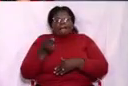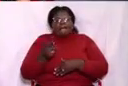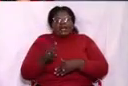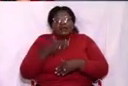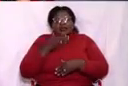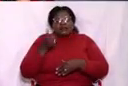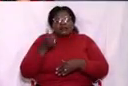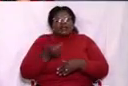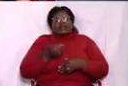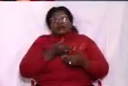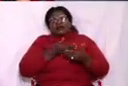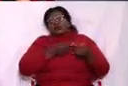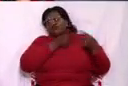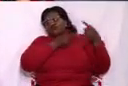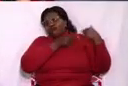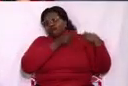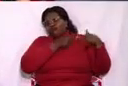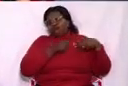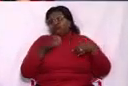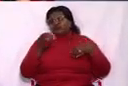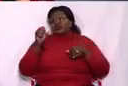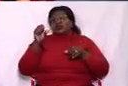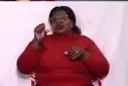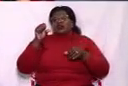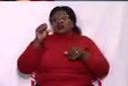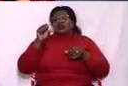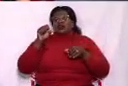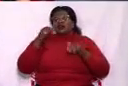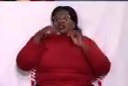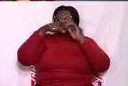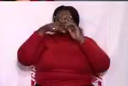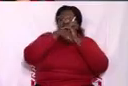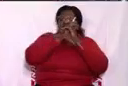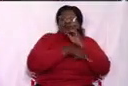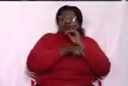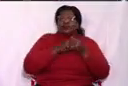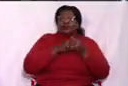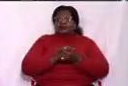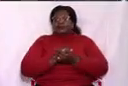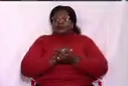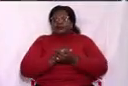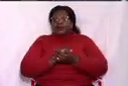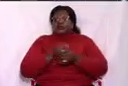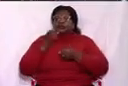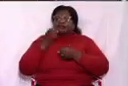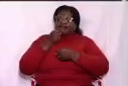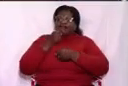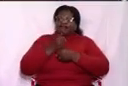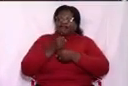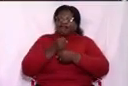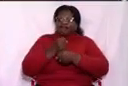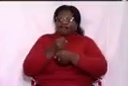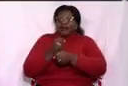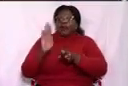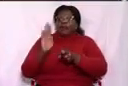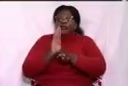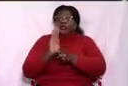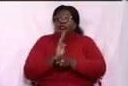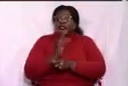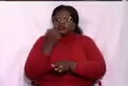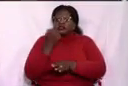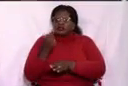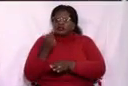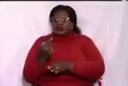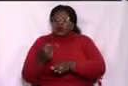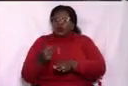in depth. Okay, so Afroprint is a sustainable business. Yeah. So we mostly